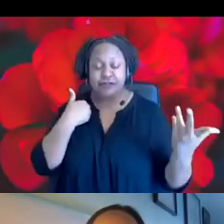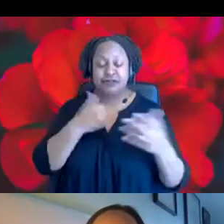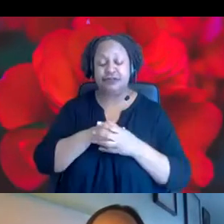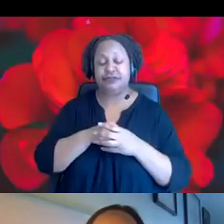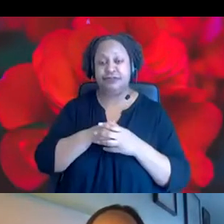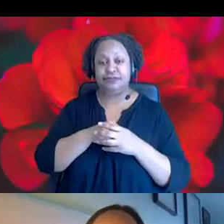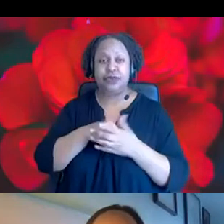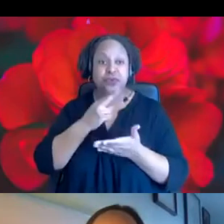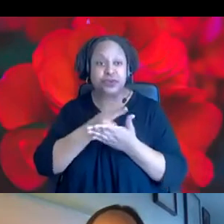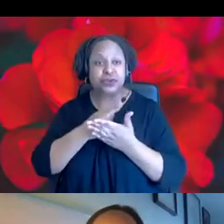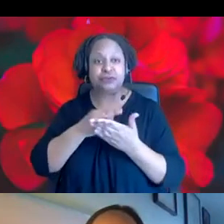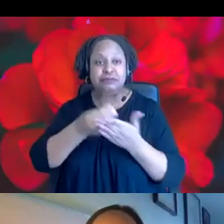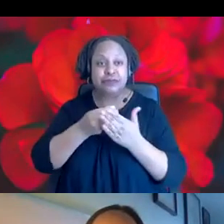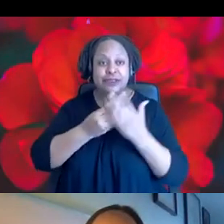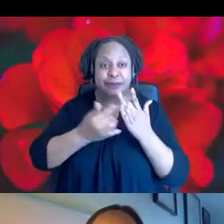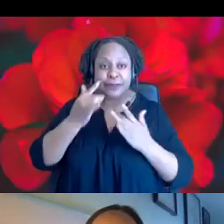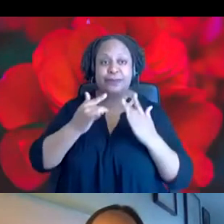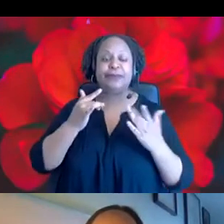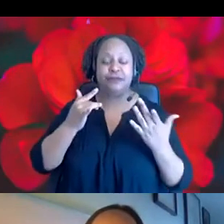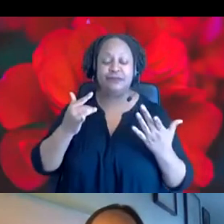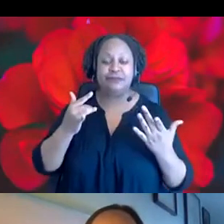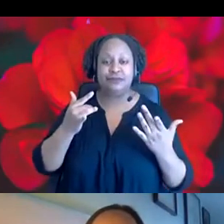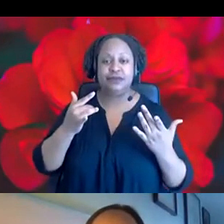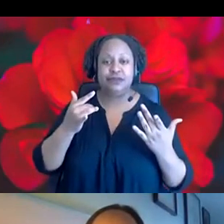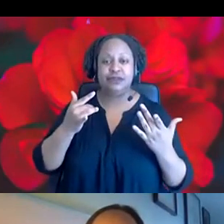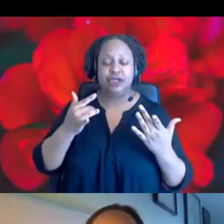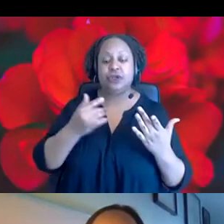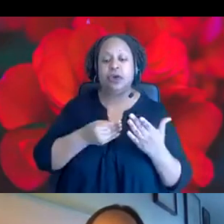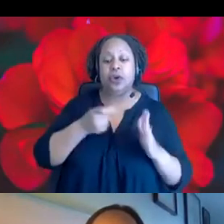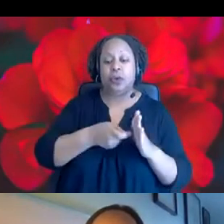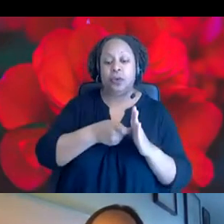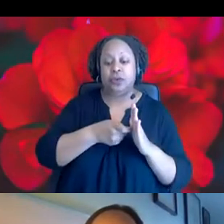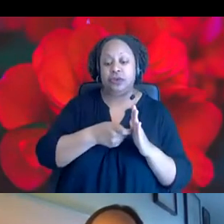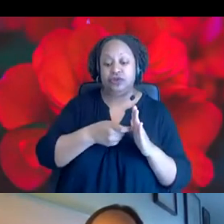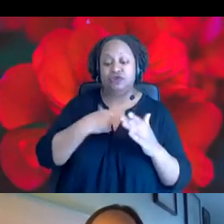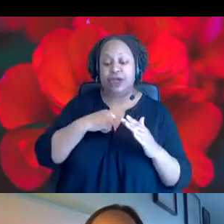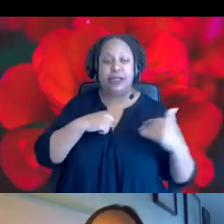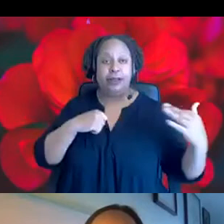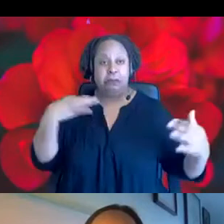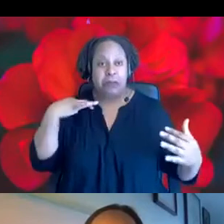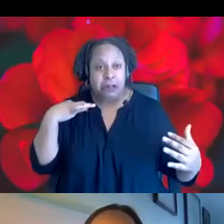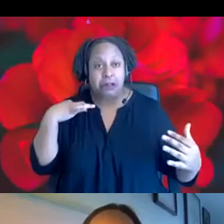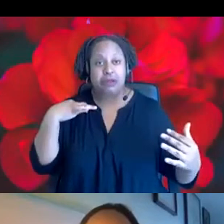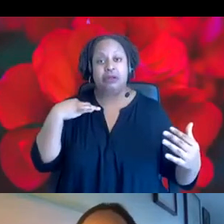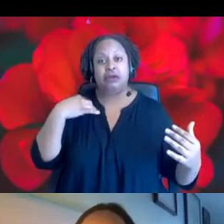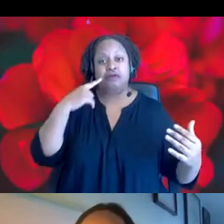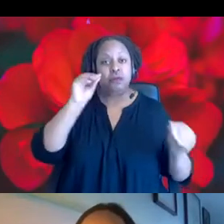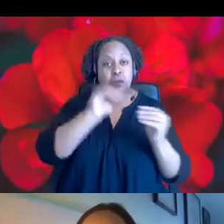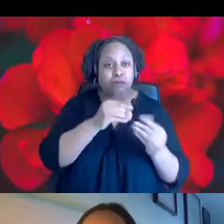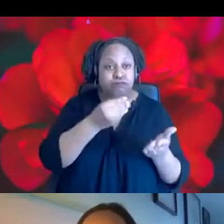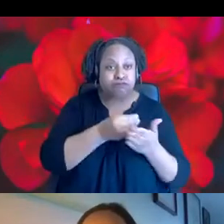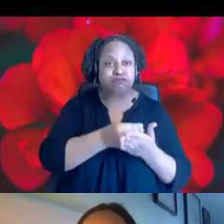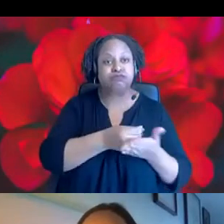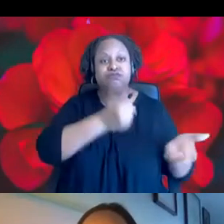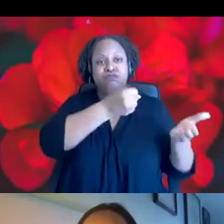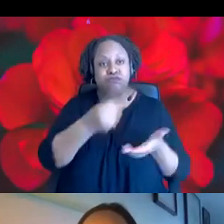have the resources, ironically enough, to get more resources, right? But then you get the flip side of what Anissa and